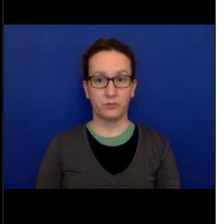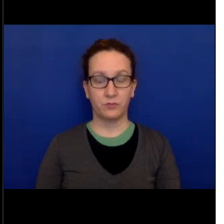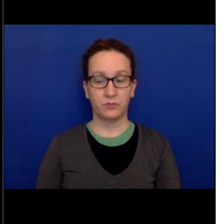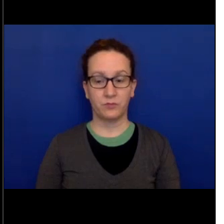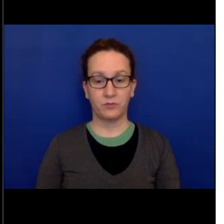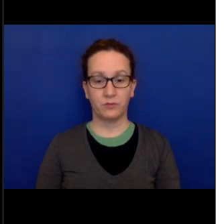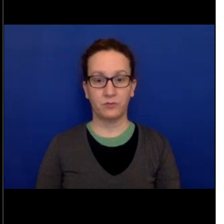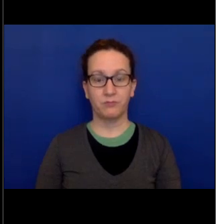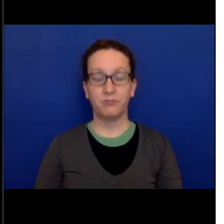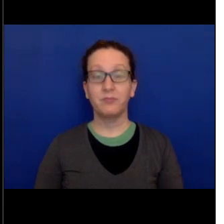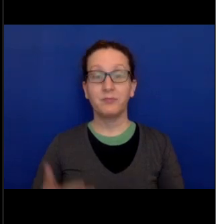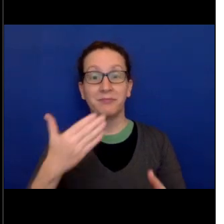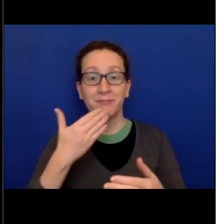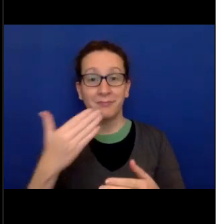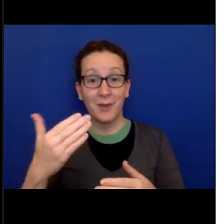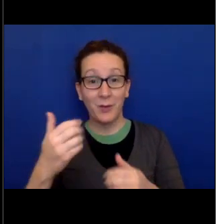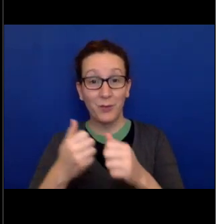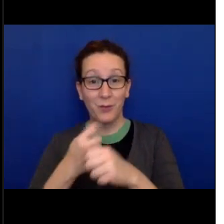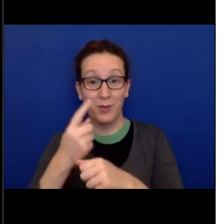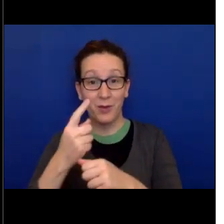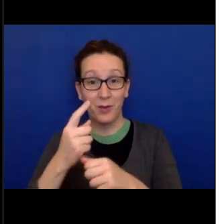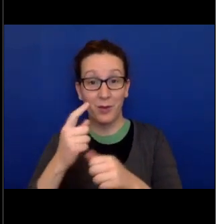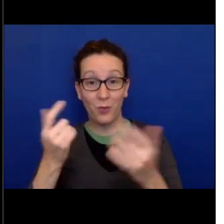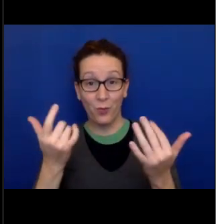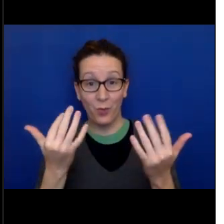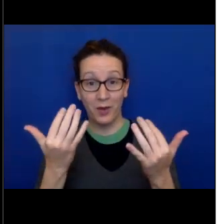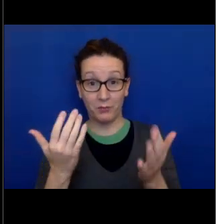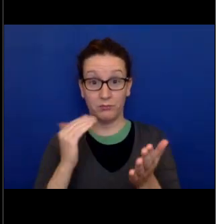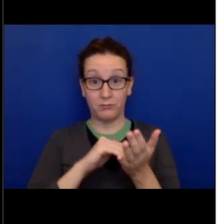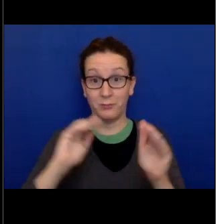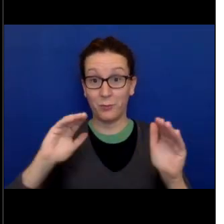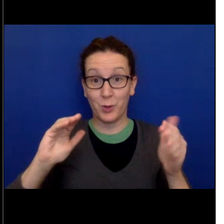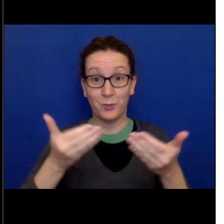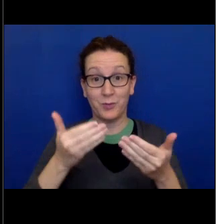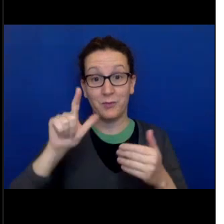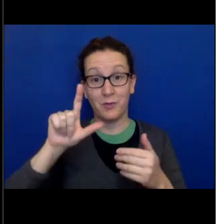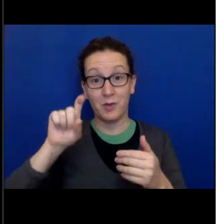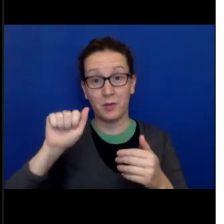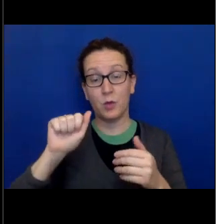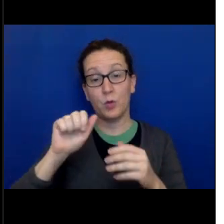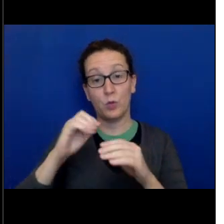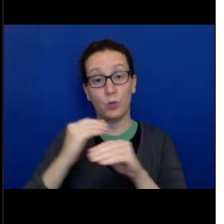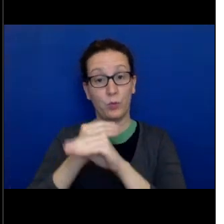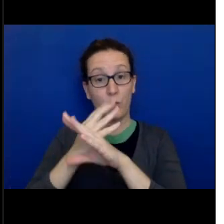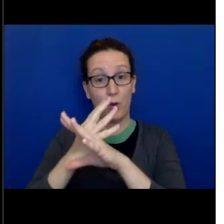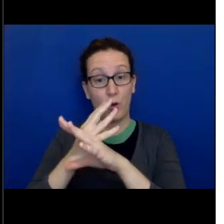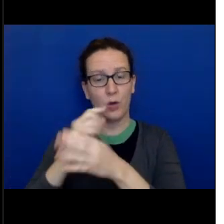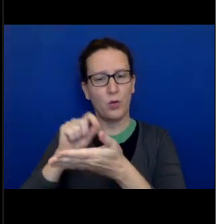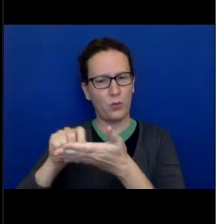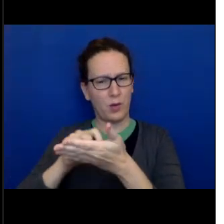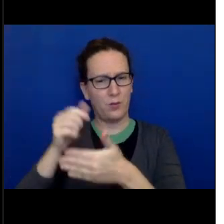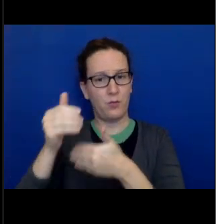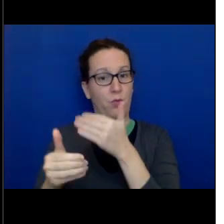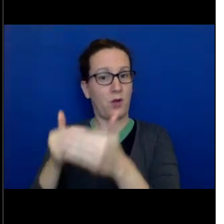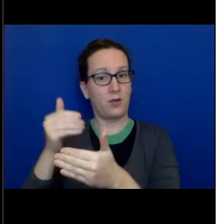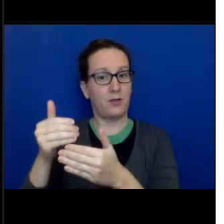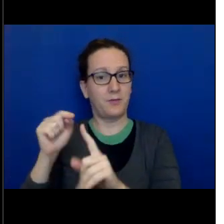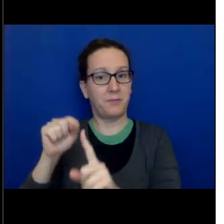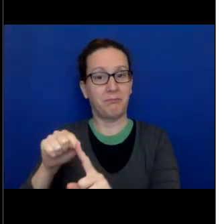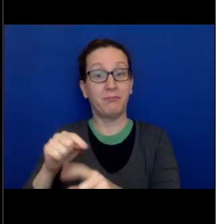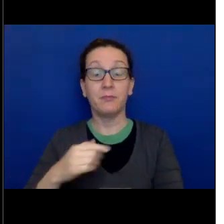Okay, thank you everyone for waiting. Welcome to the LSA's webinar on the writing process. My name